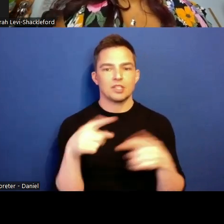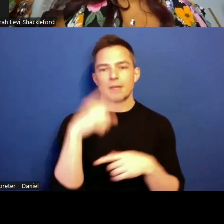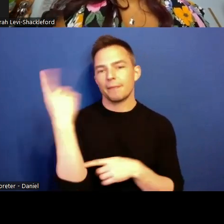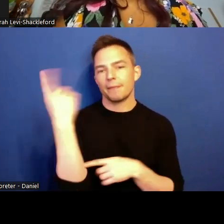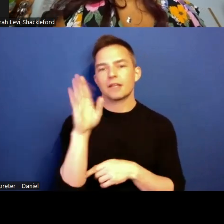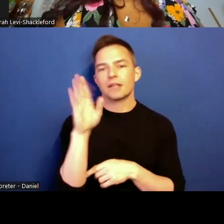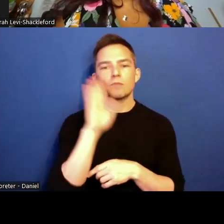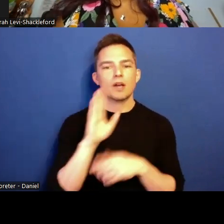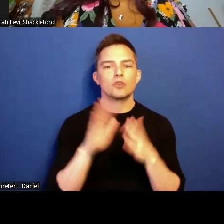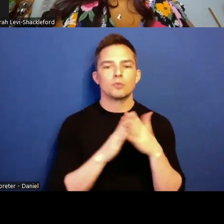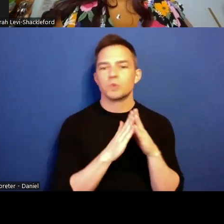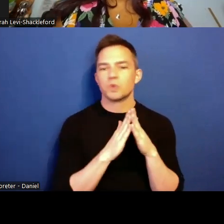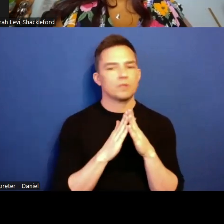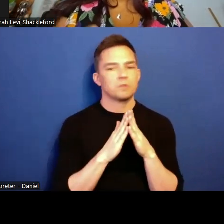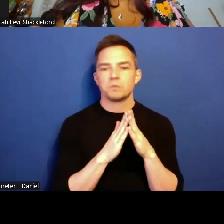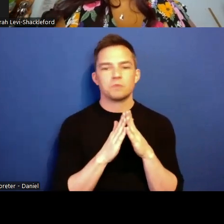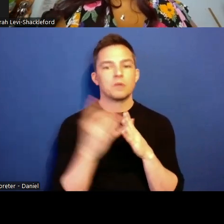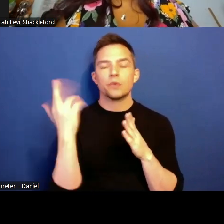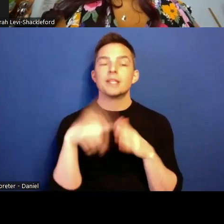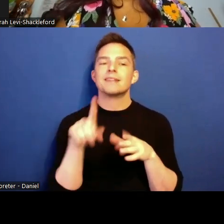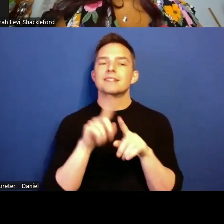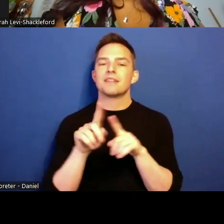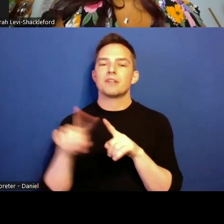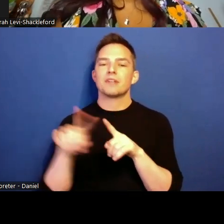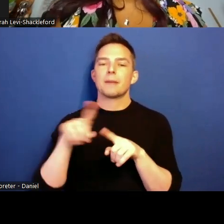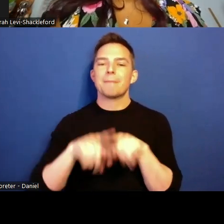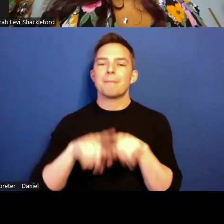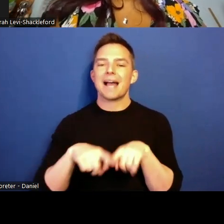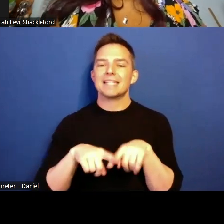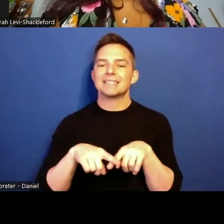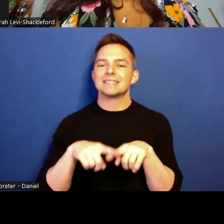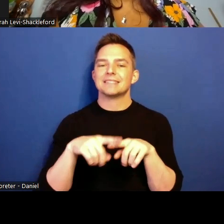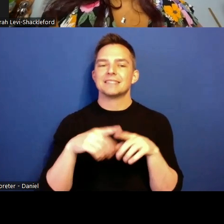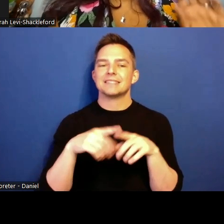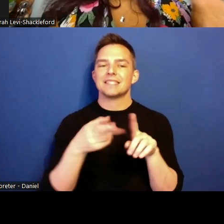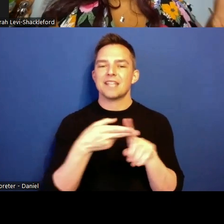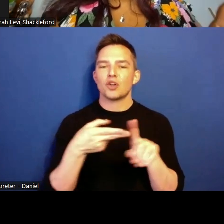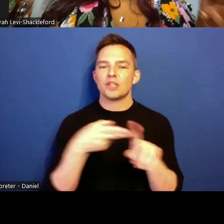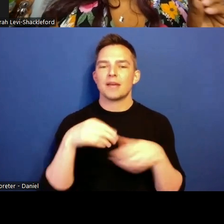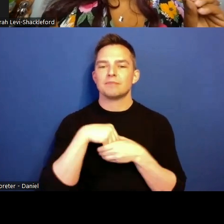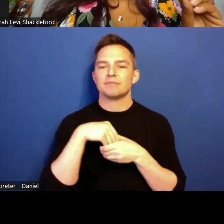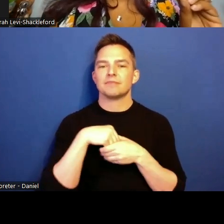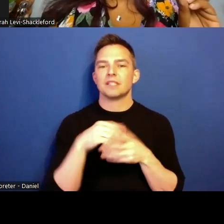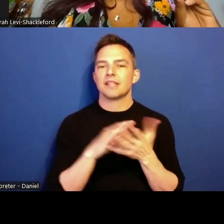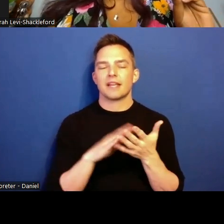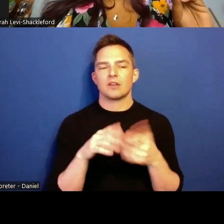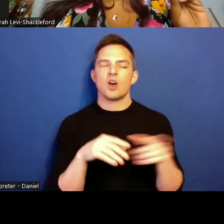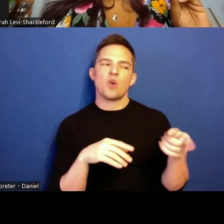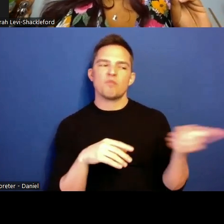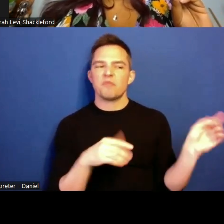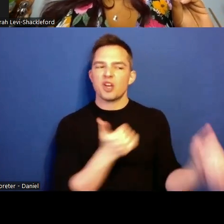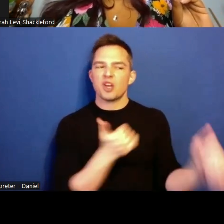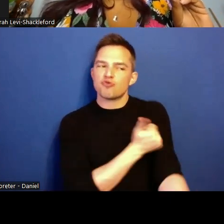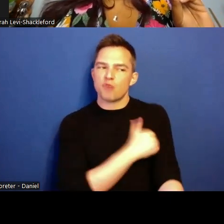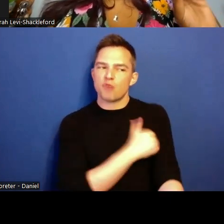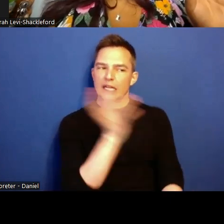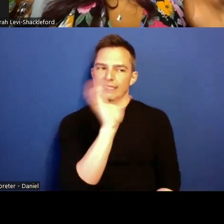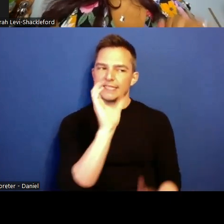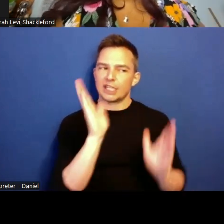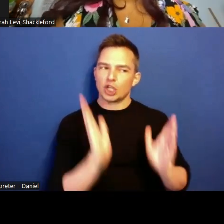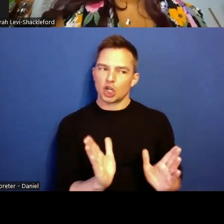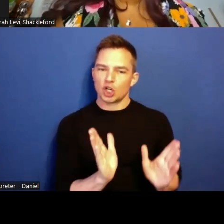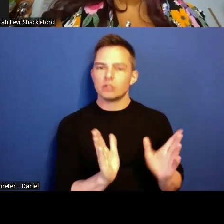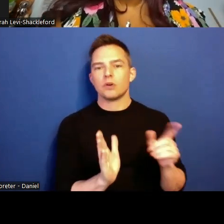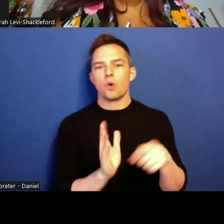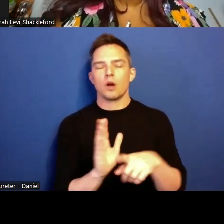brown communities because of different biases and stereotypes, like they're drug seekers, or how